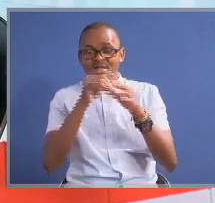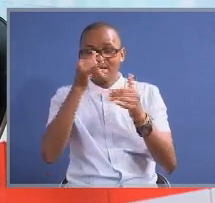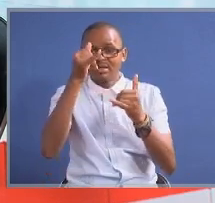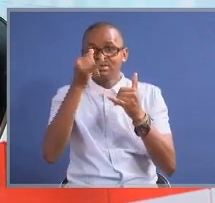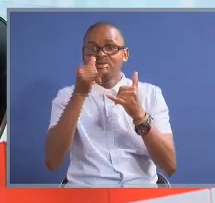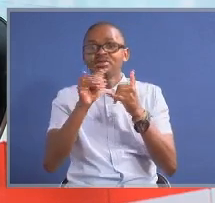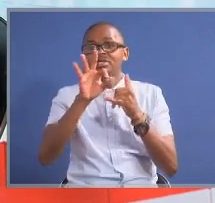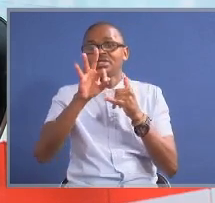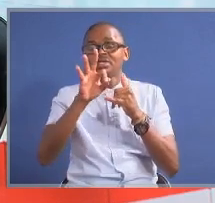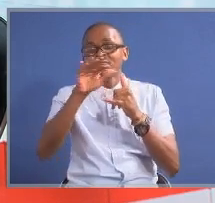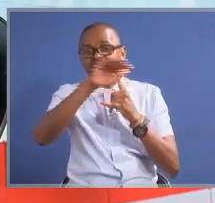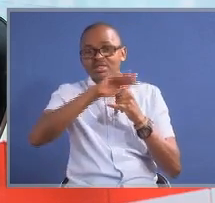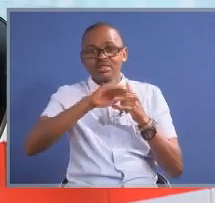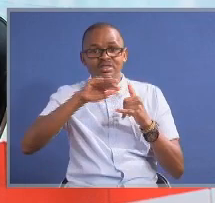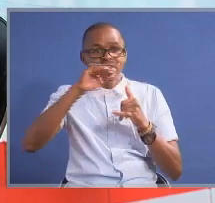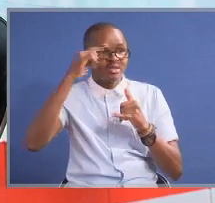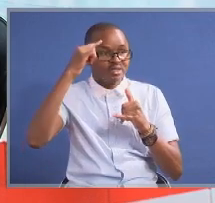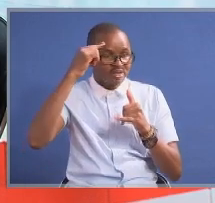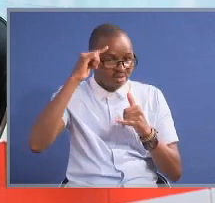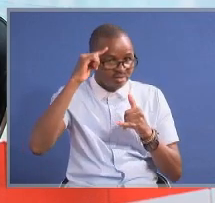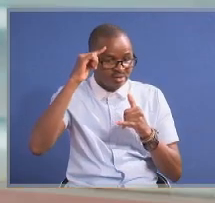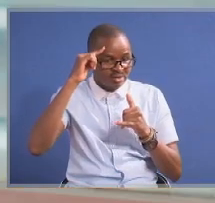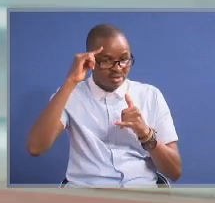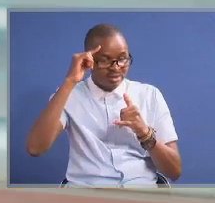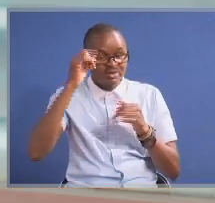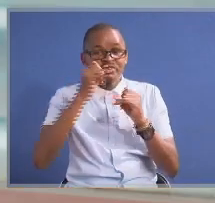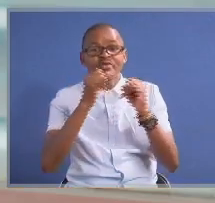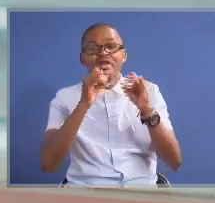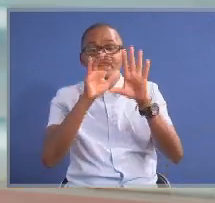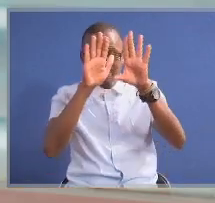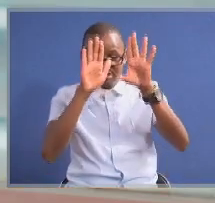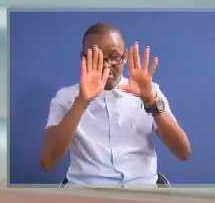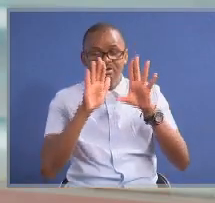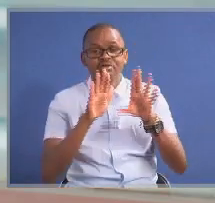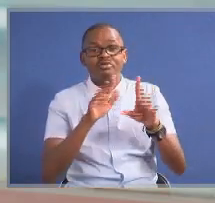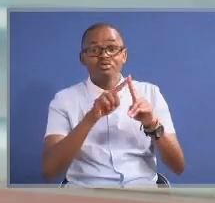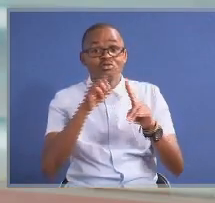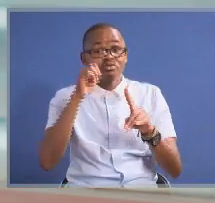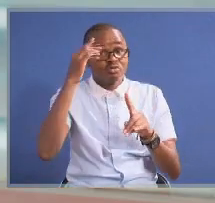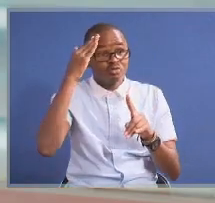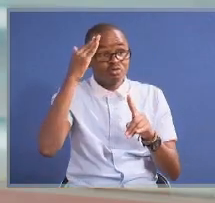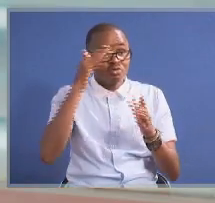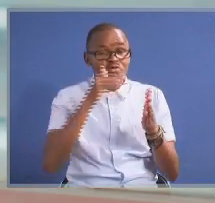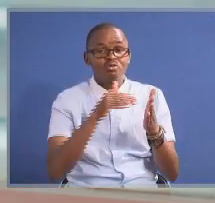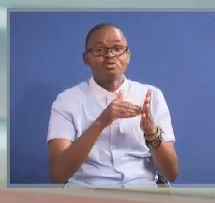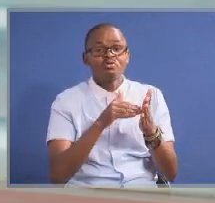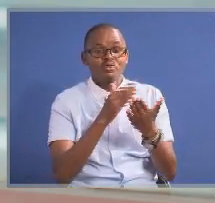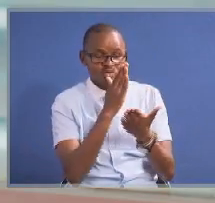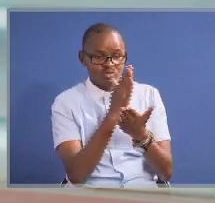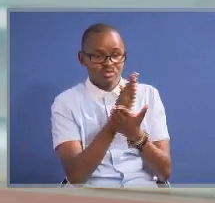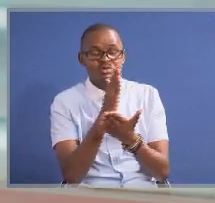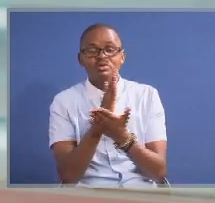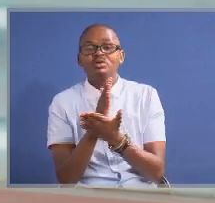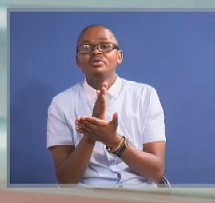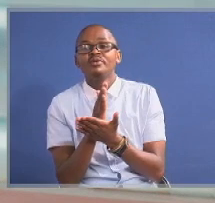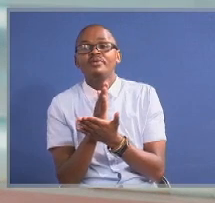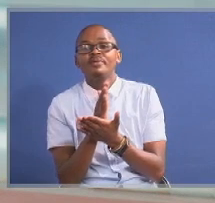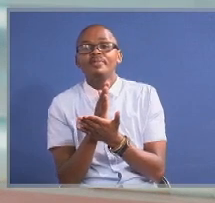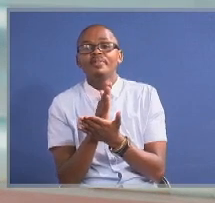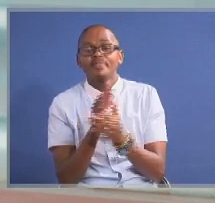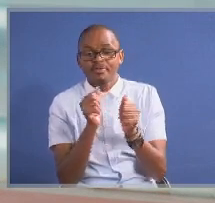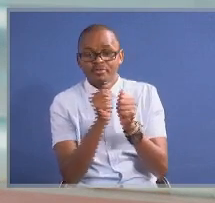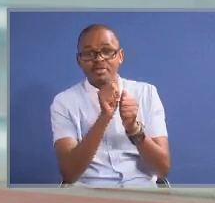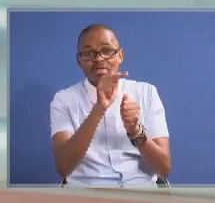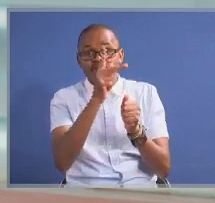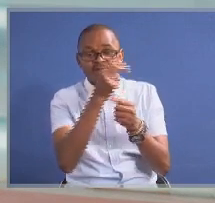the three regions, I think is very important to note. And I'm sure that with